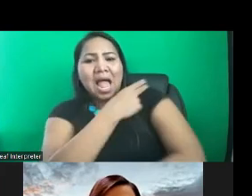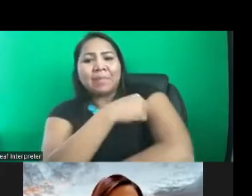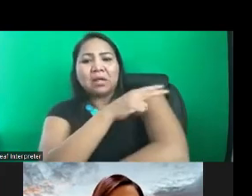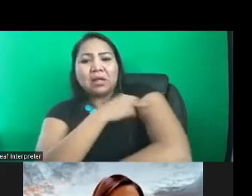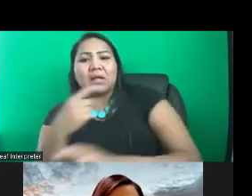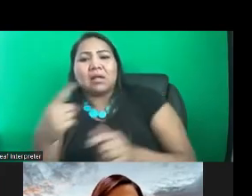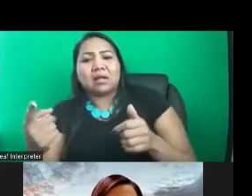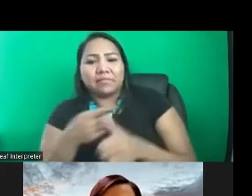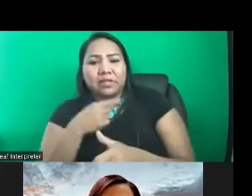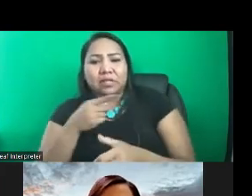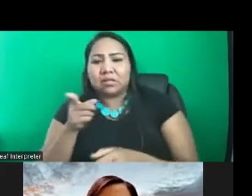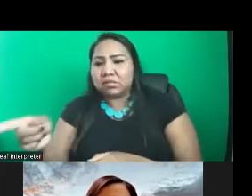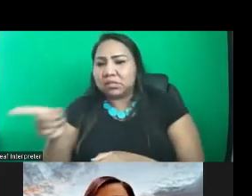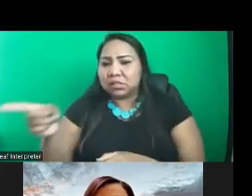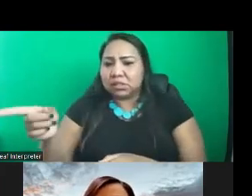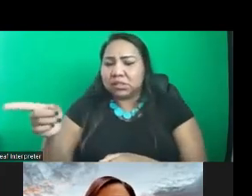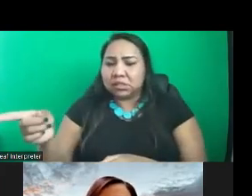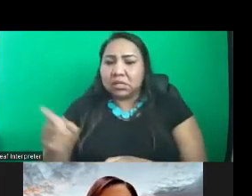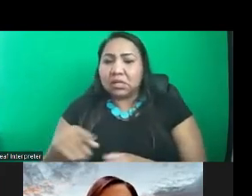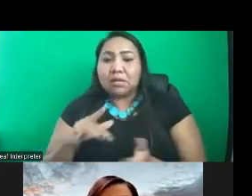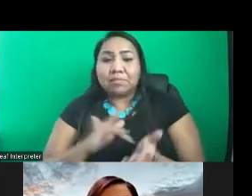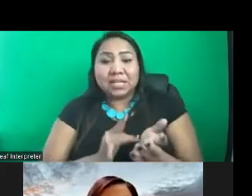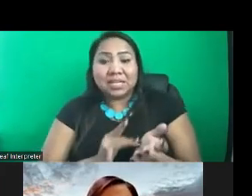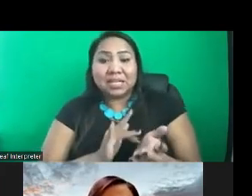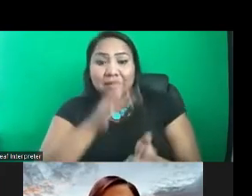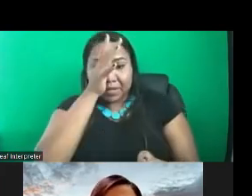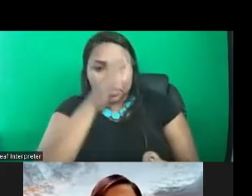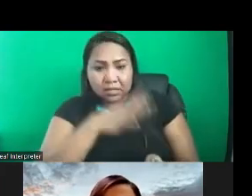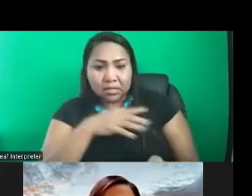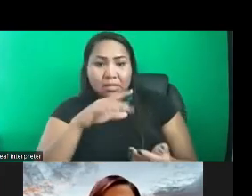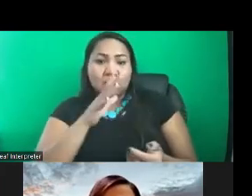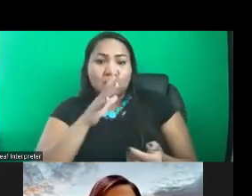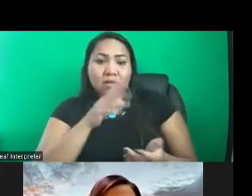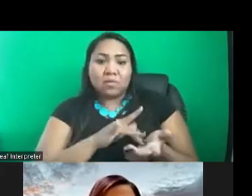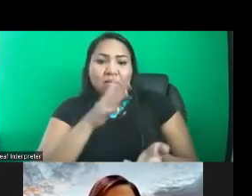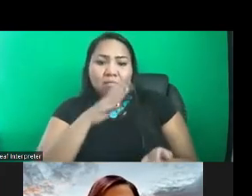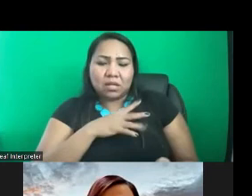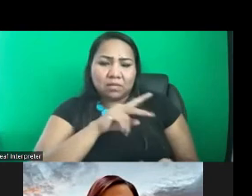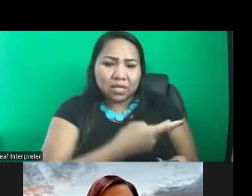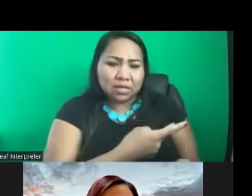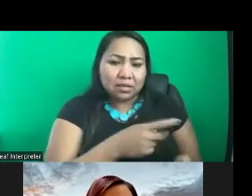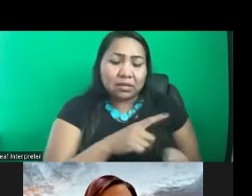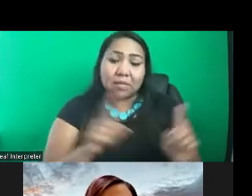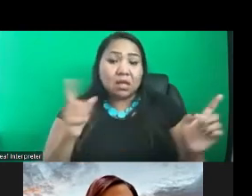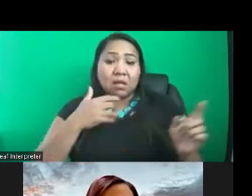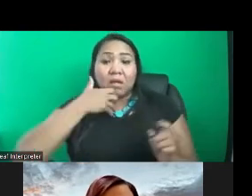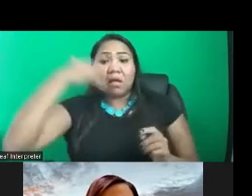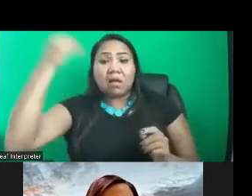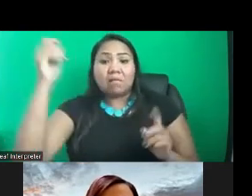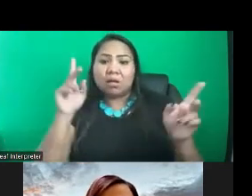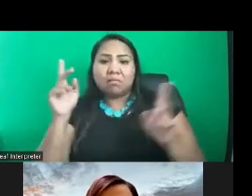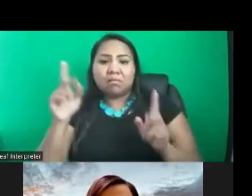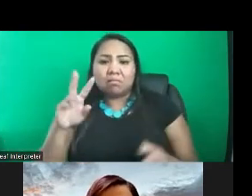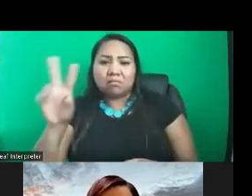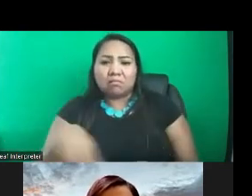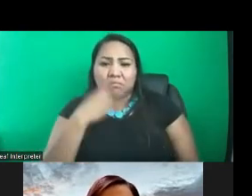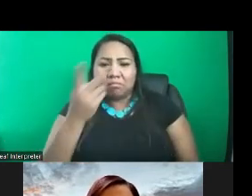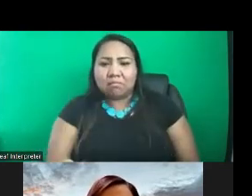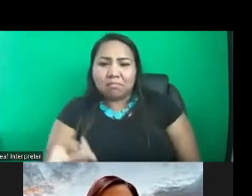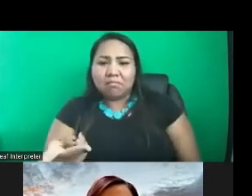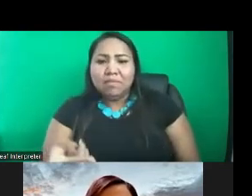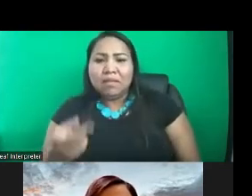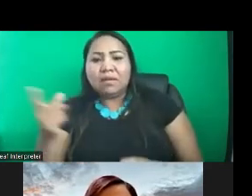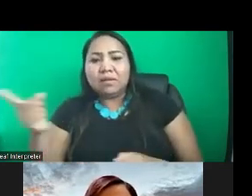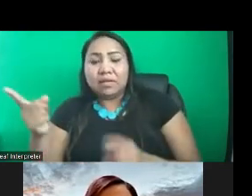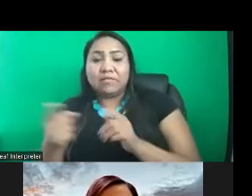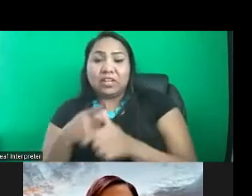as a second option. And then the older generations are vice versa. You know, they go to a medicine man or woman first, and then come here as